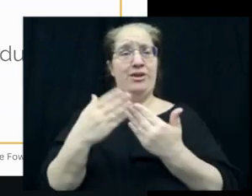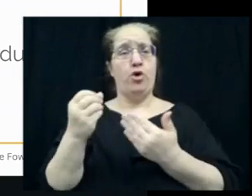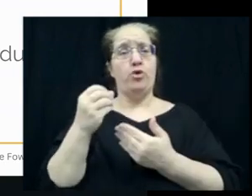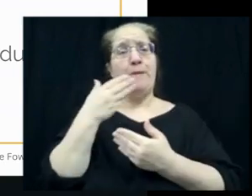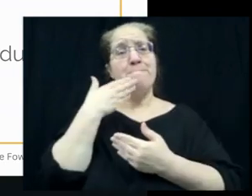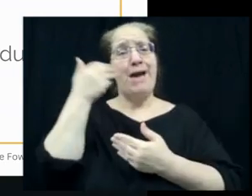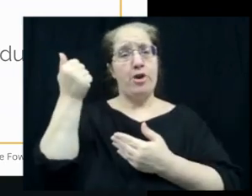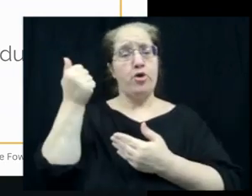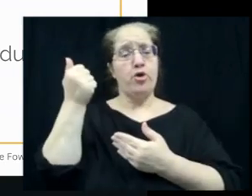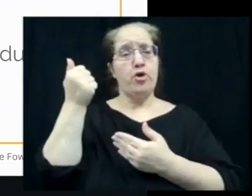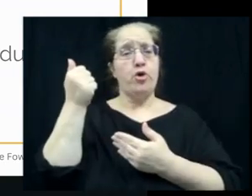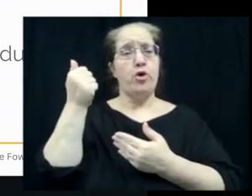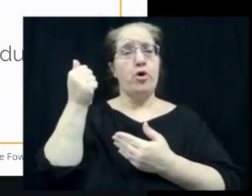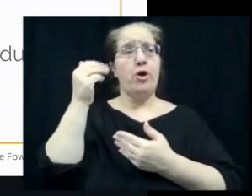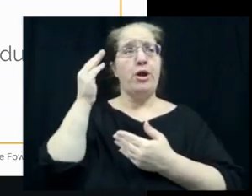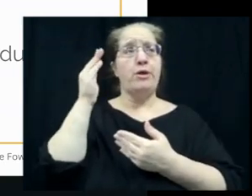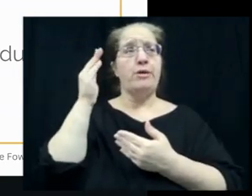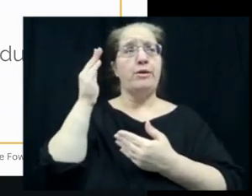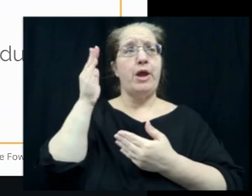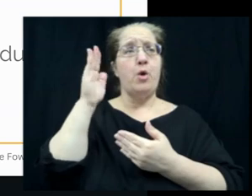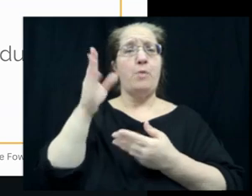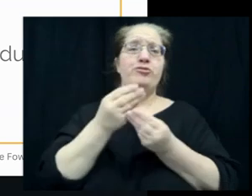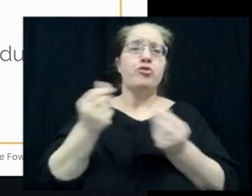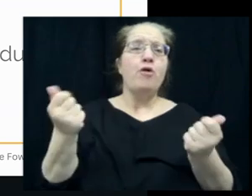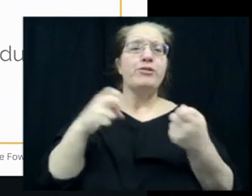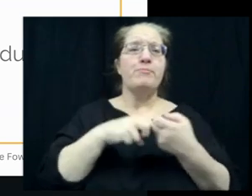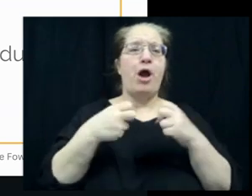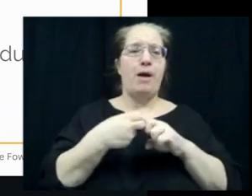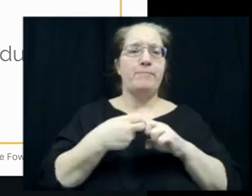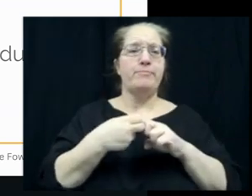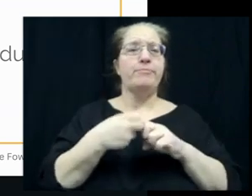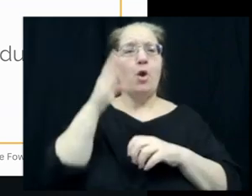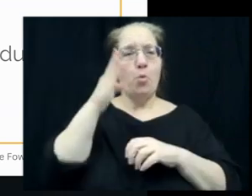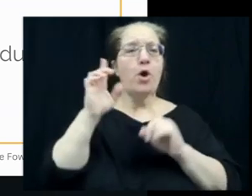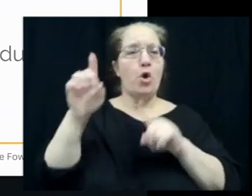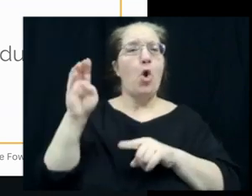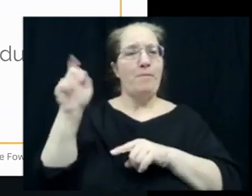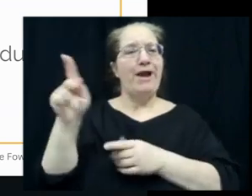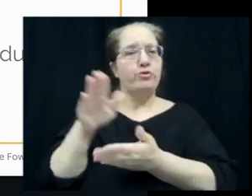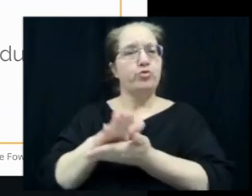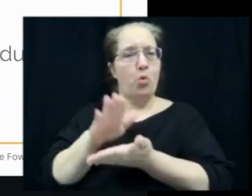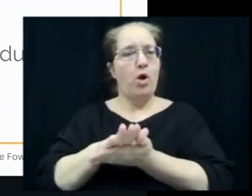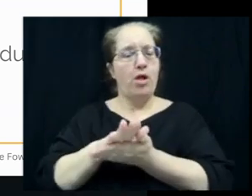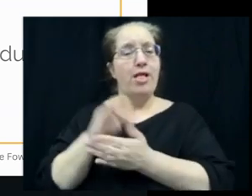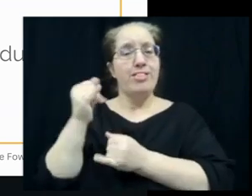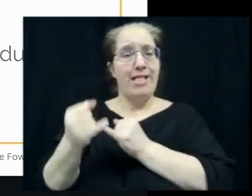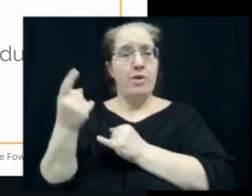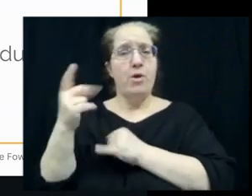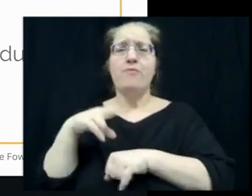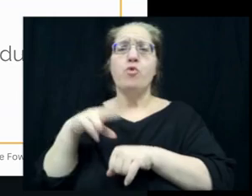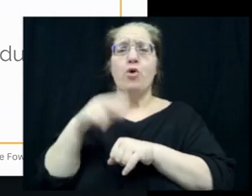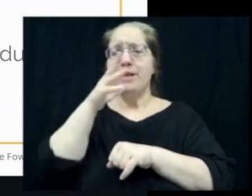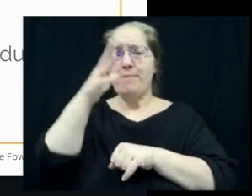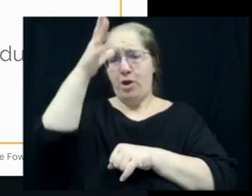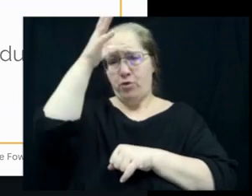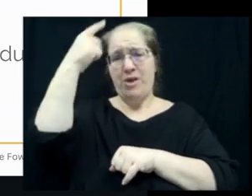in terms of getting out of the house and back in school. And then the last one is, of course, as parents, we think we should